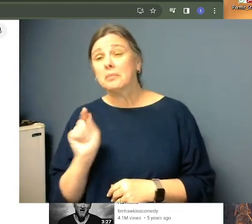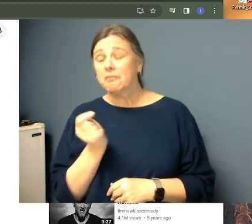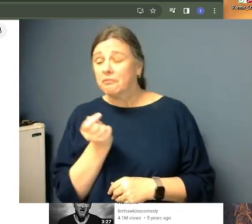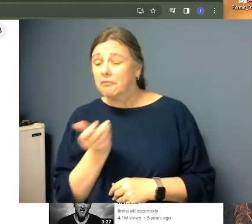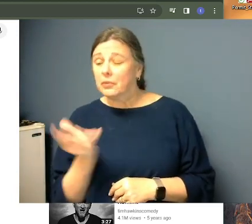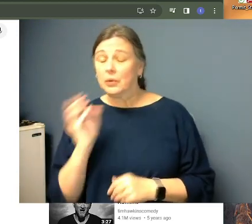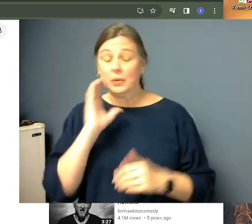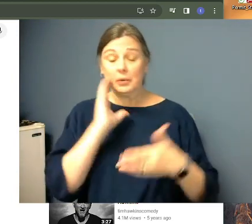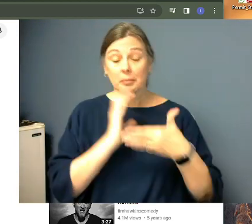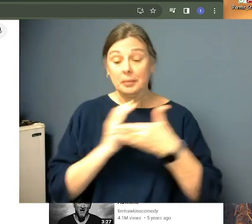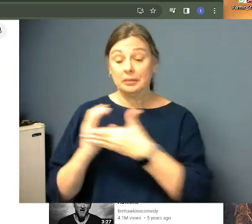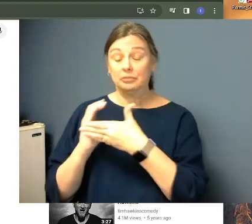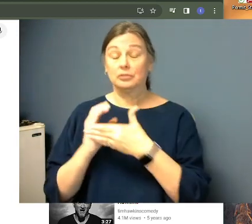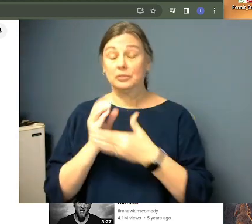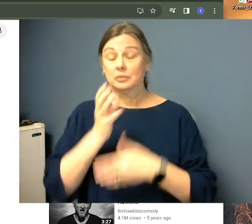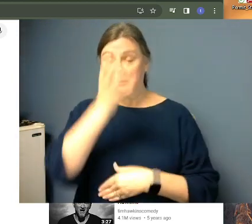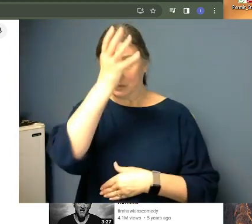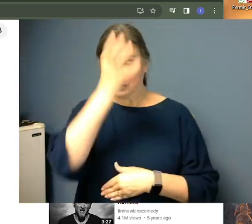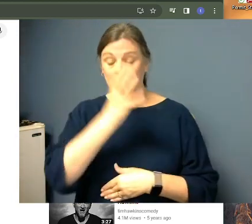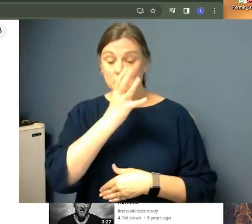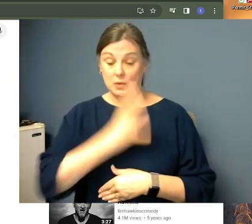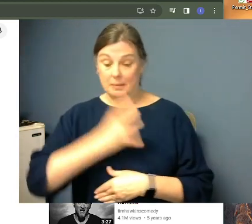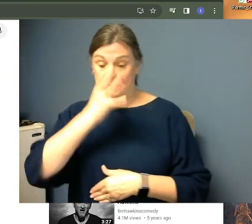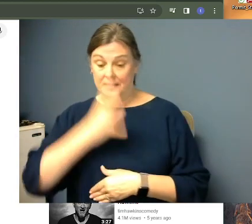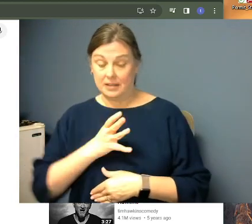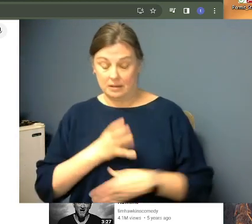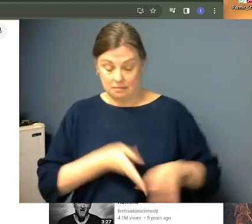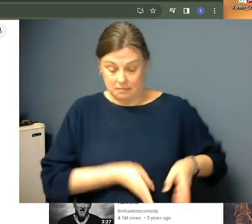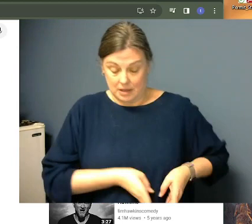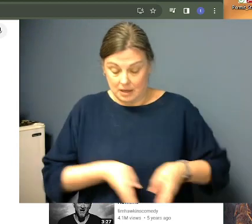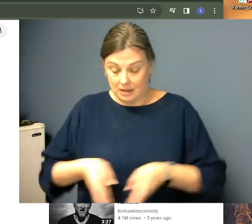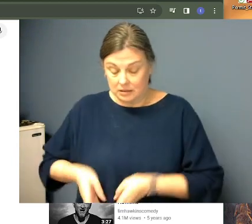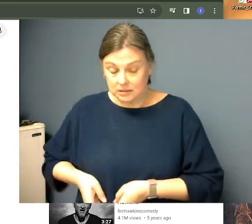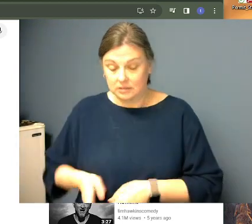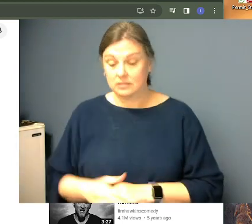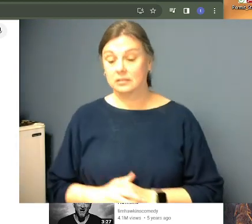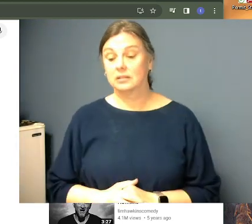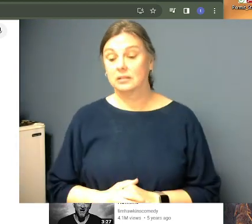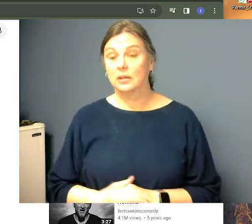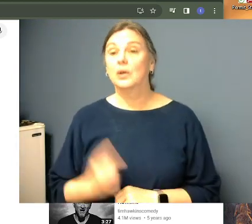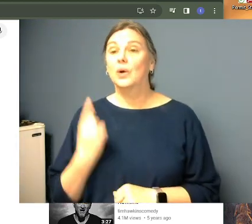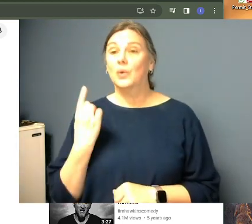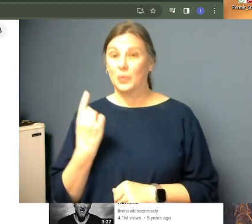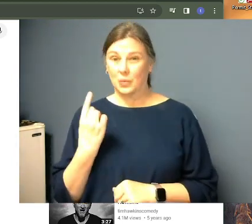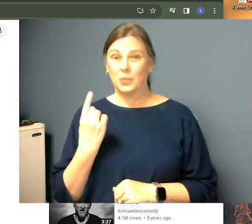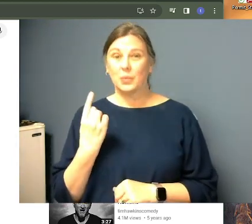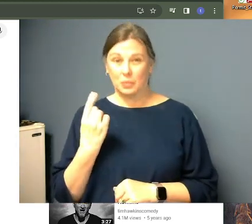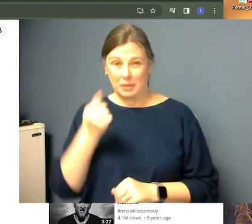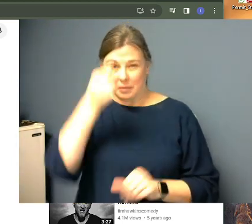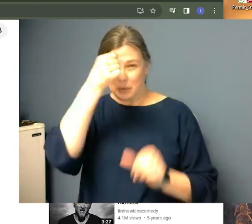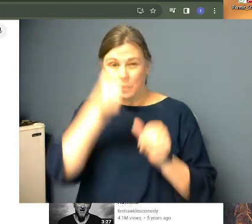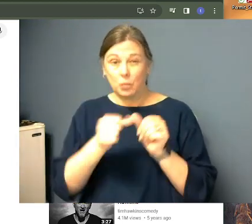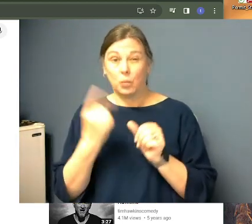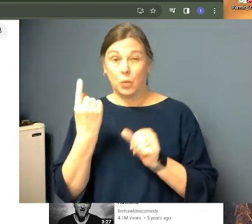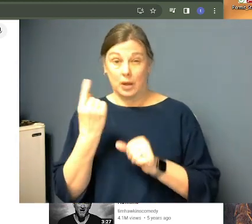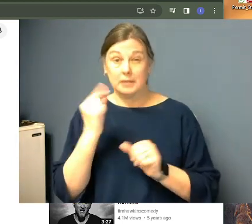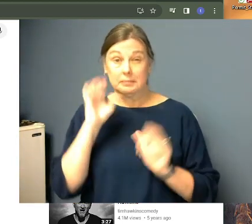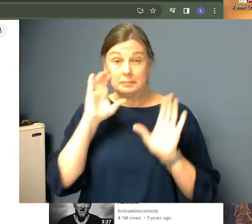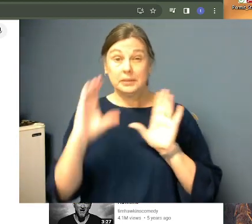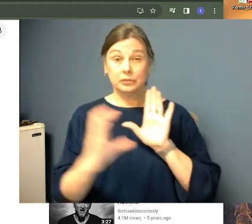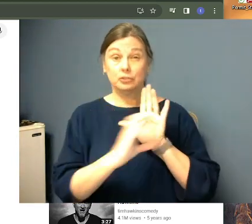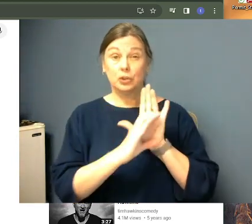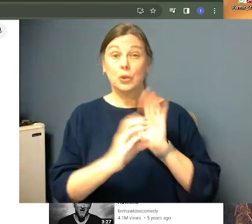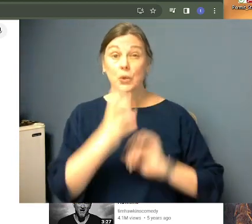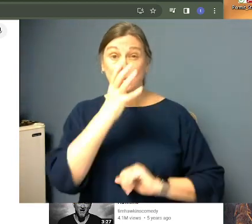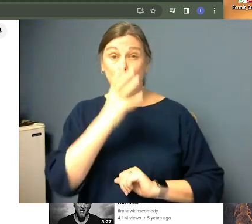one image from World War One where women were all marching and they had tools, and so we said we did see